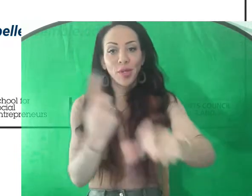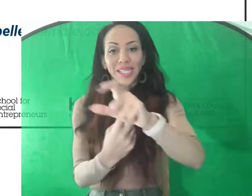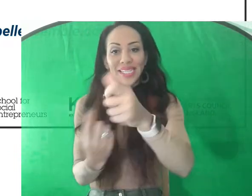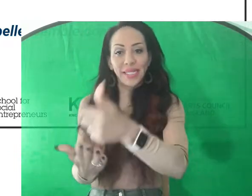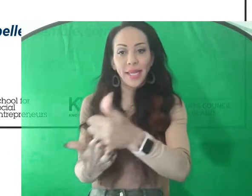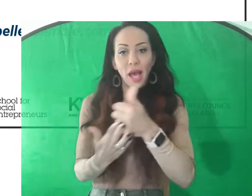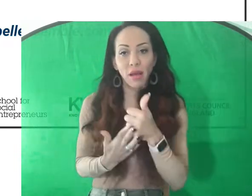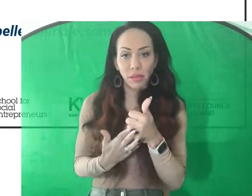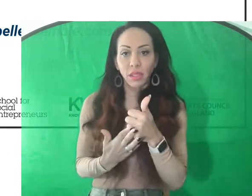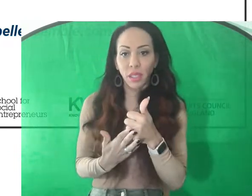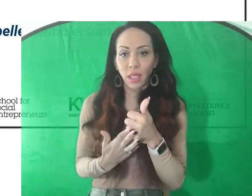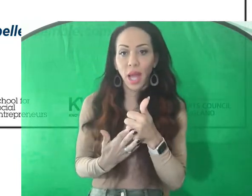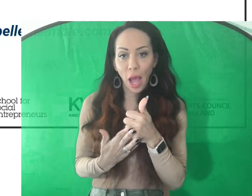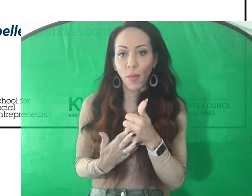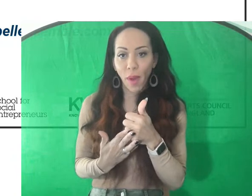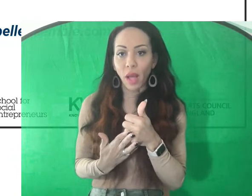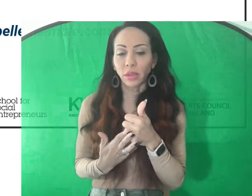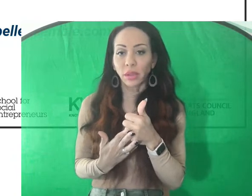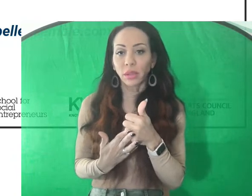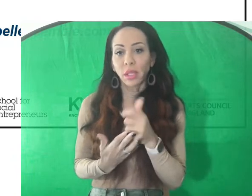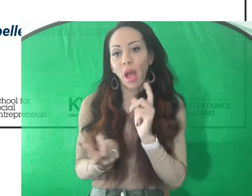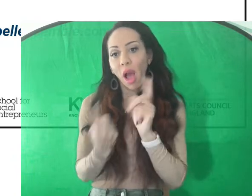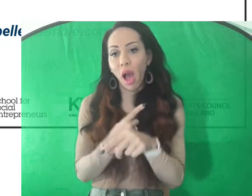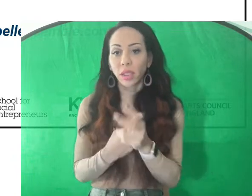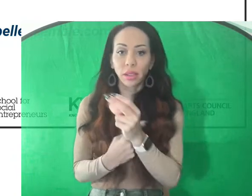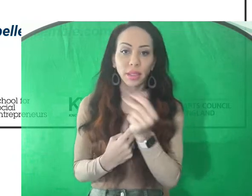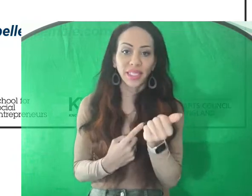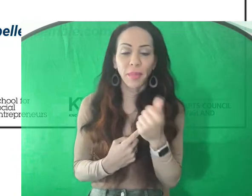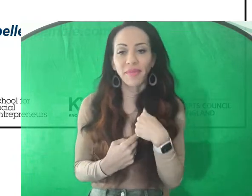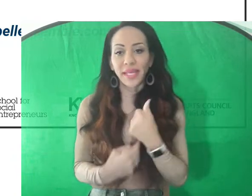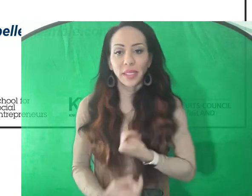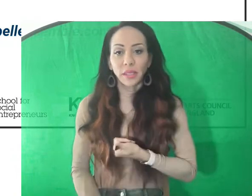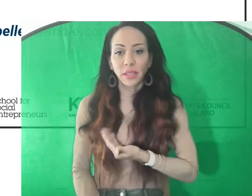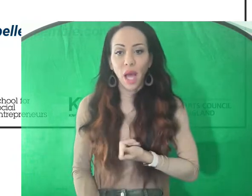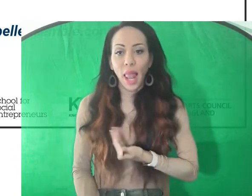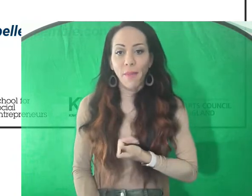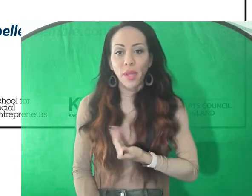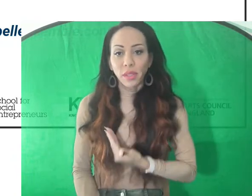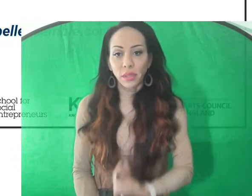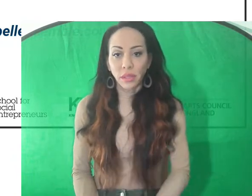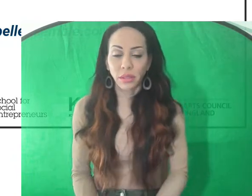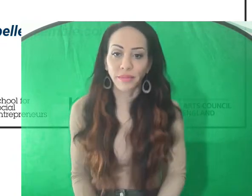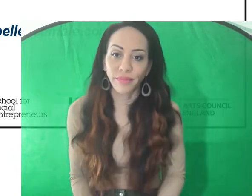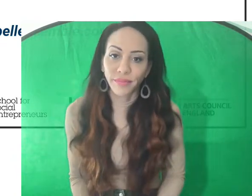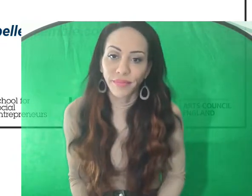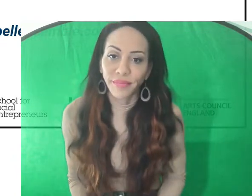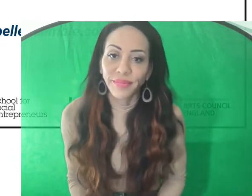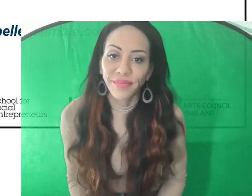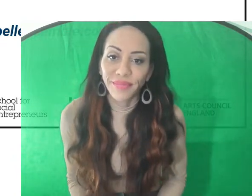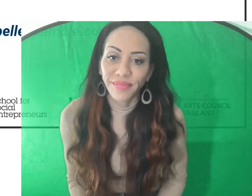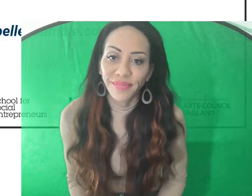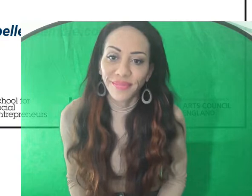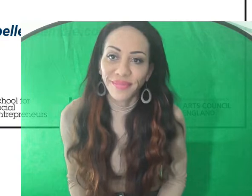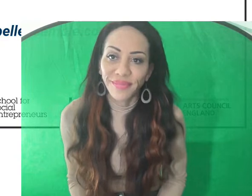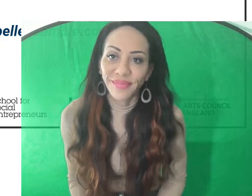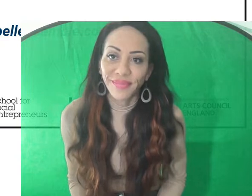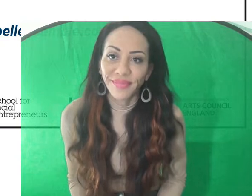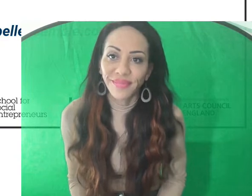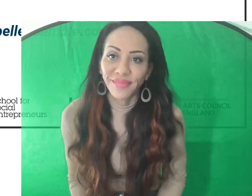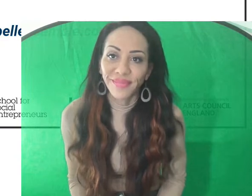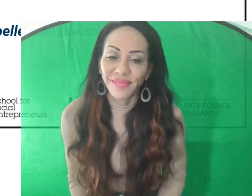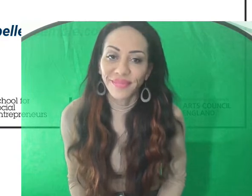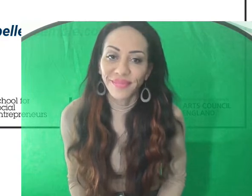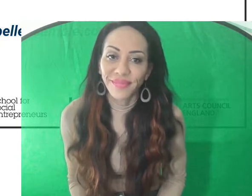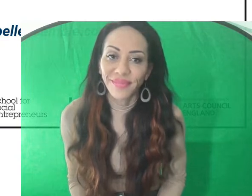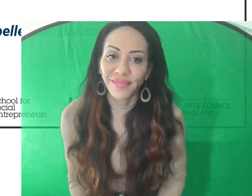pretend otherwise. Yeah. Yes, Yeah. exactly. I think that there's maybe just bringing in people to have a wider conversation about that. But yeah, no, thank you. That's really, Yeah.